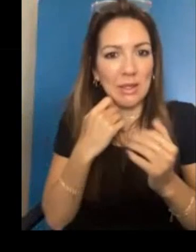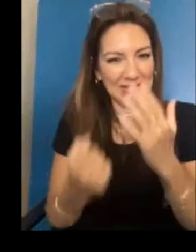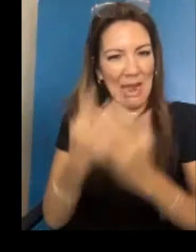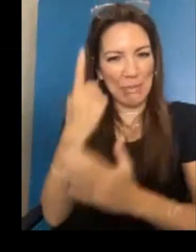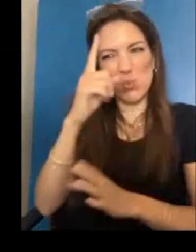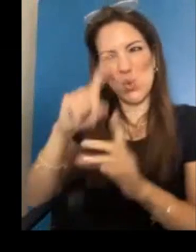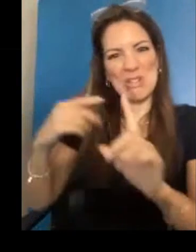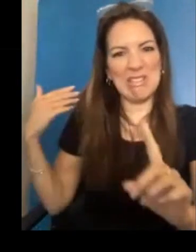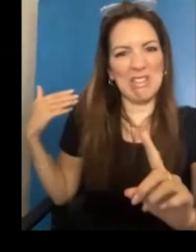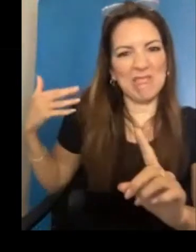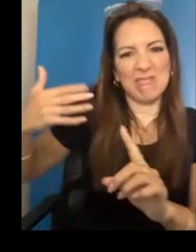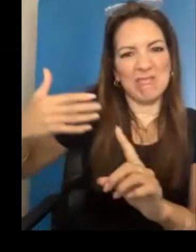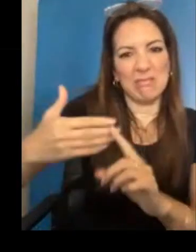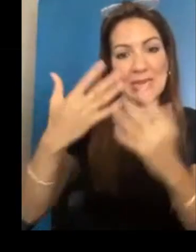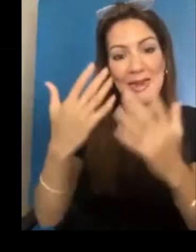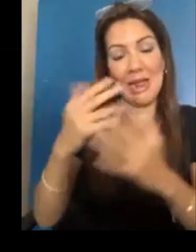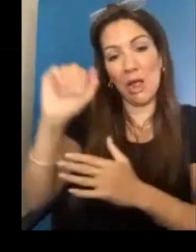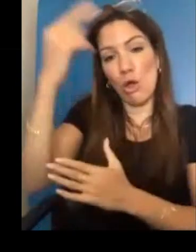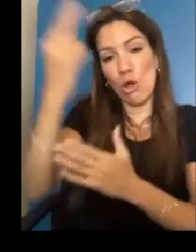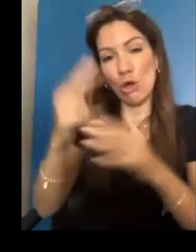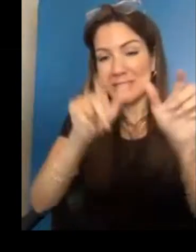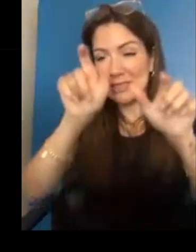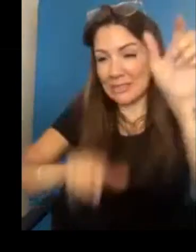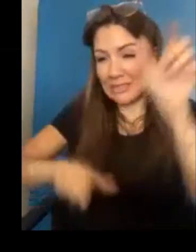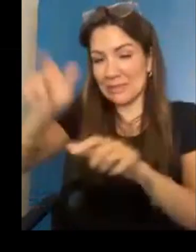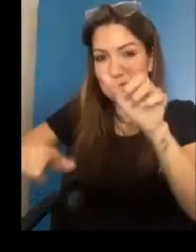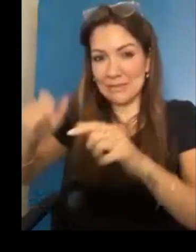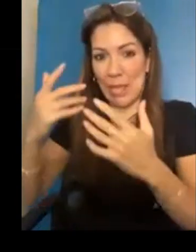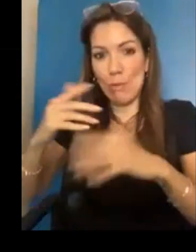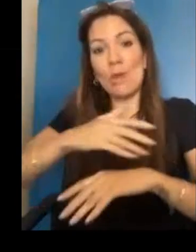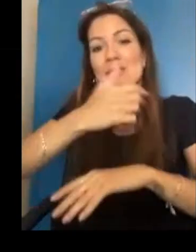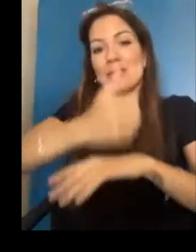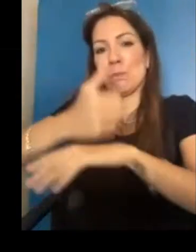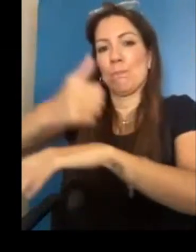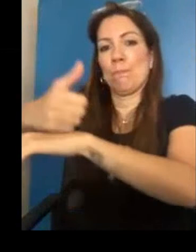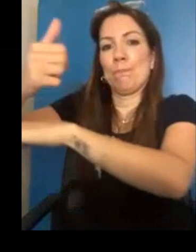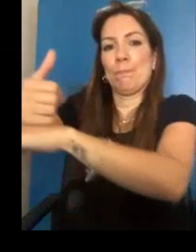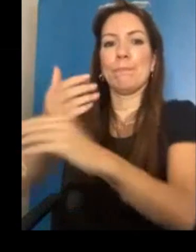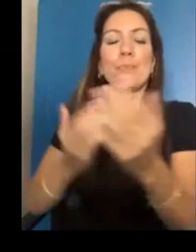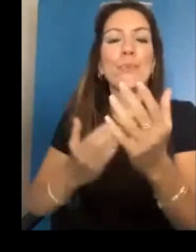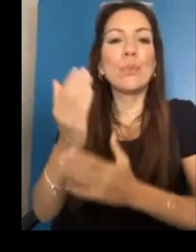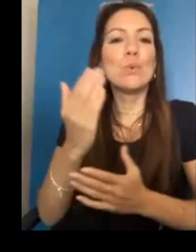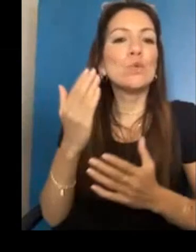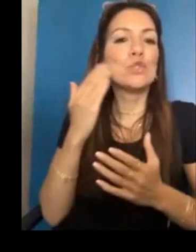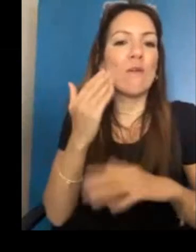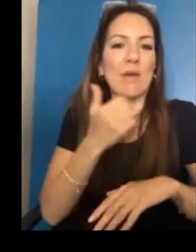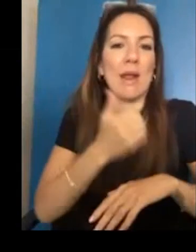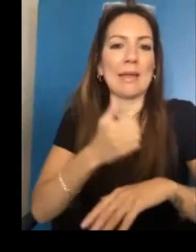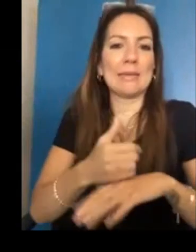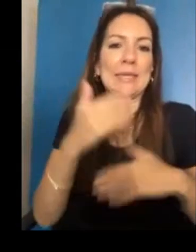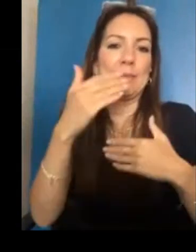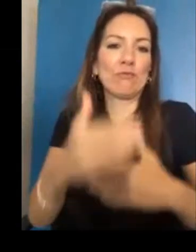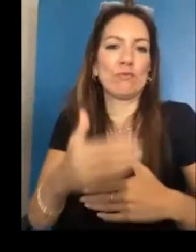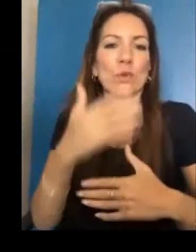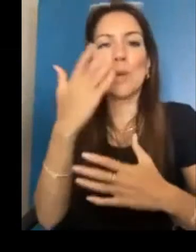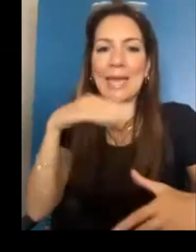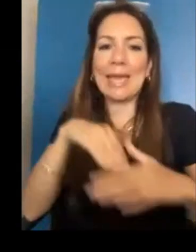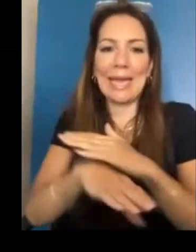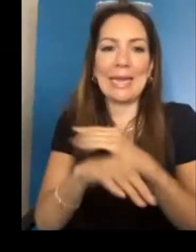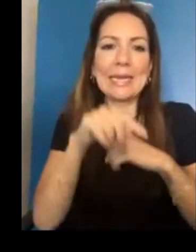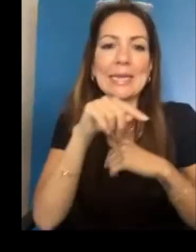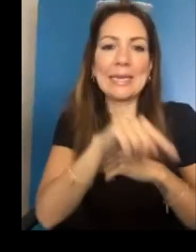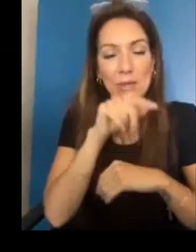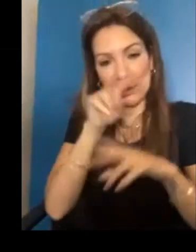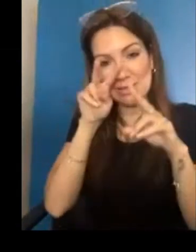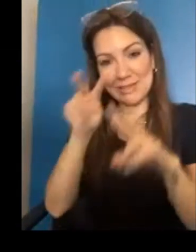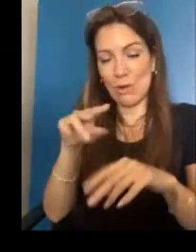at the point where the artists are working to install these during the soft landings period that we are about to enter. As you can